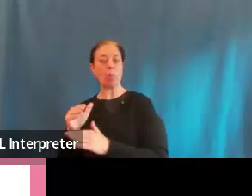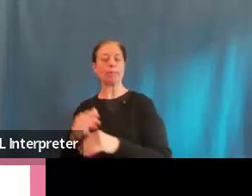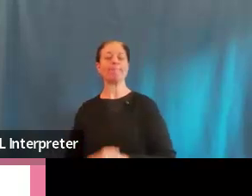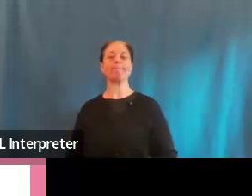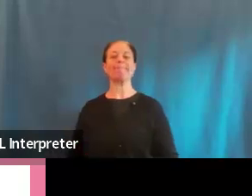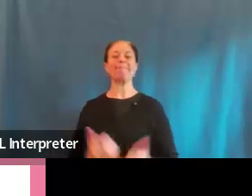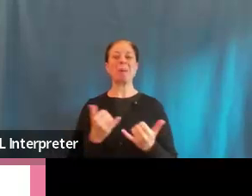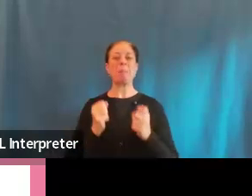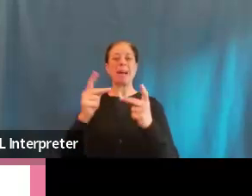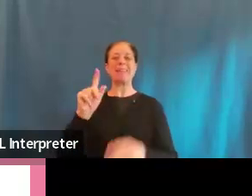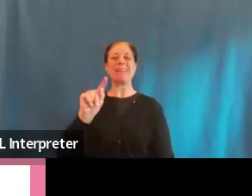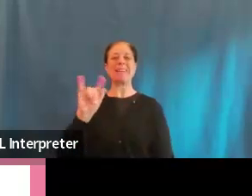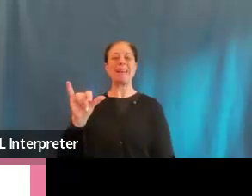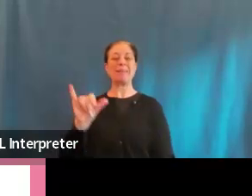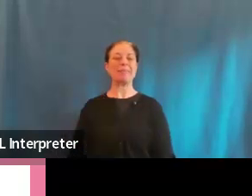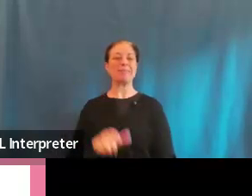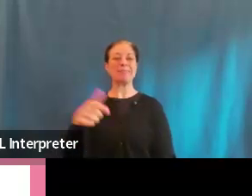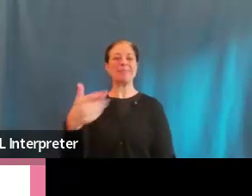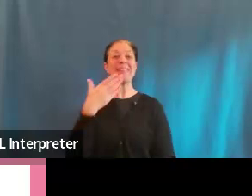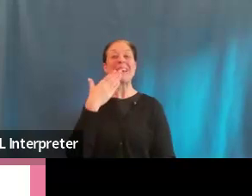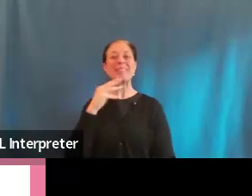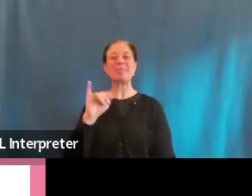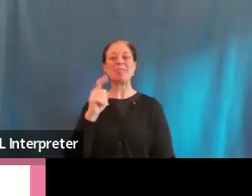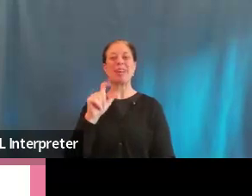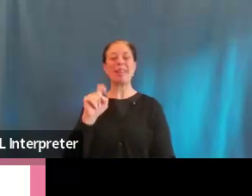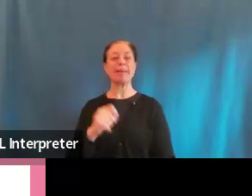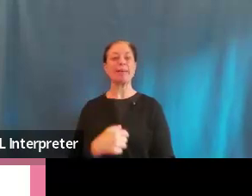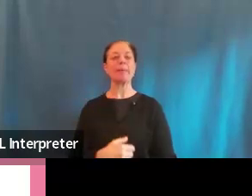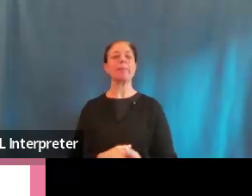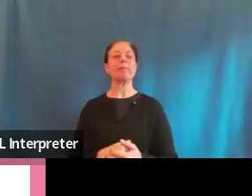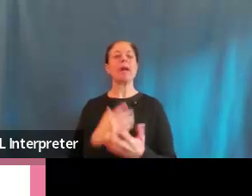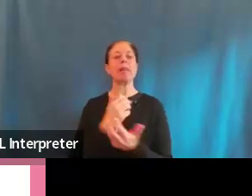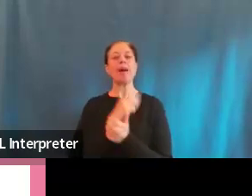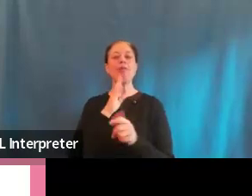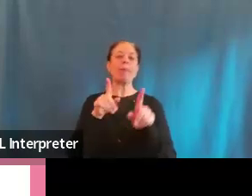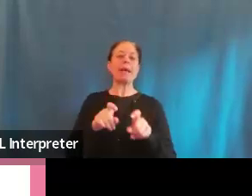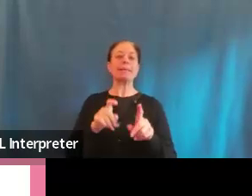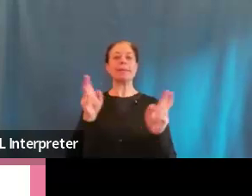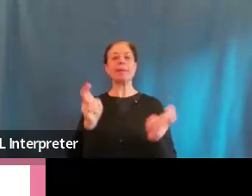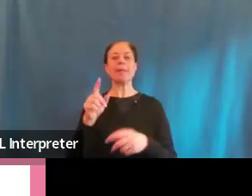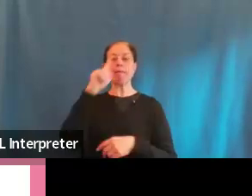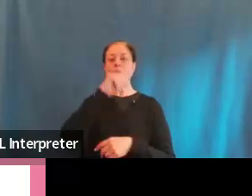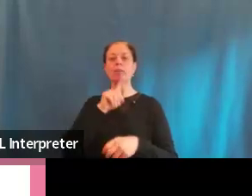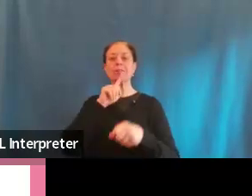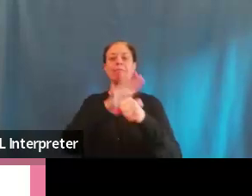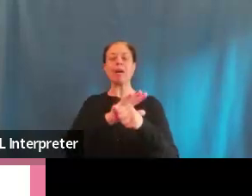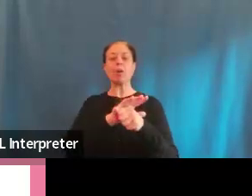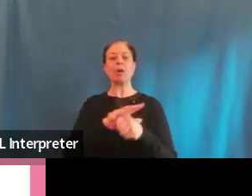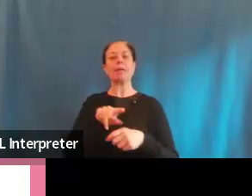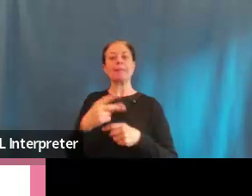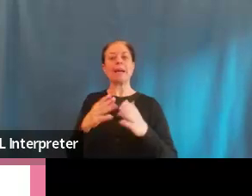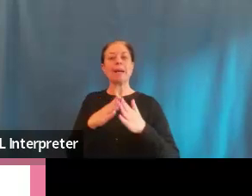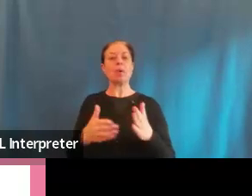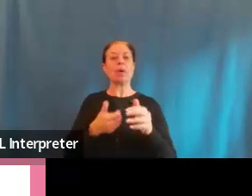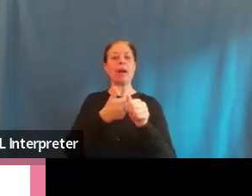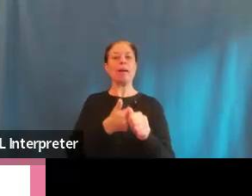Katie Dutton. Thanks, Michelle. Love will be tested in The False Vow, the high-stakes, spellbinding sequel to Lydia